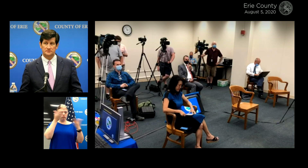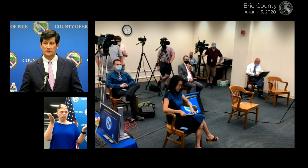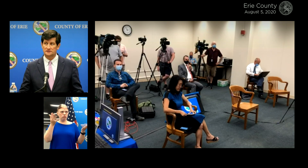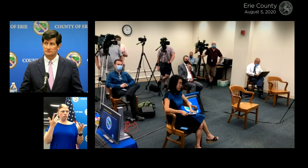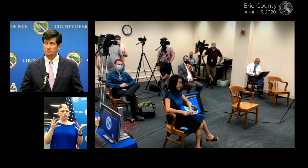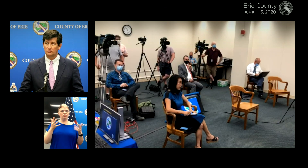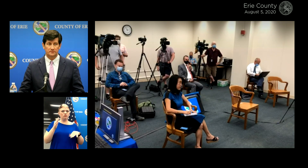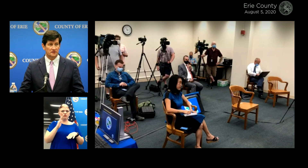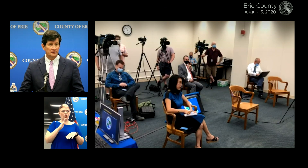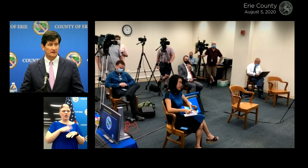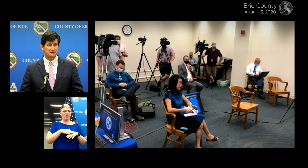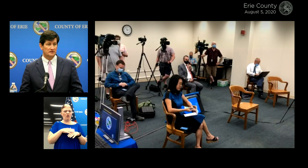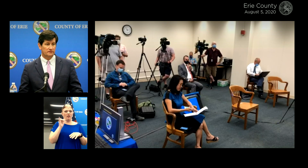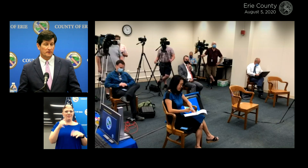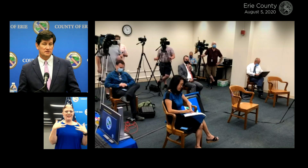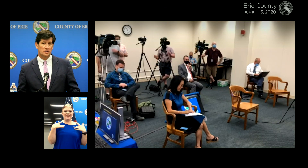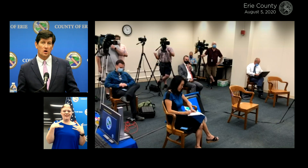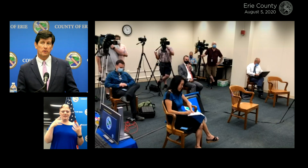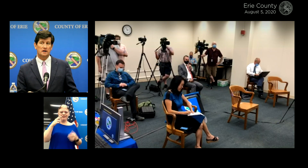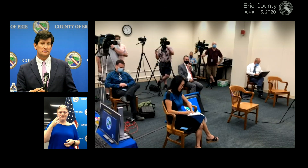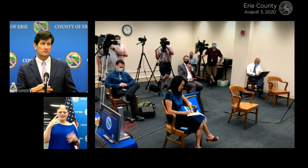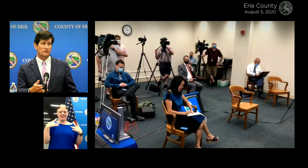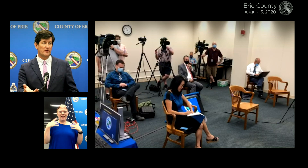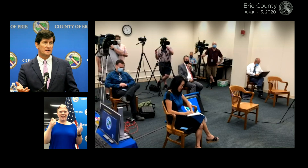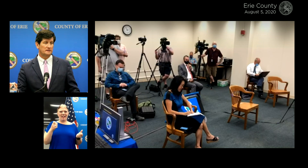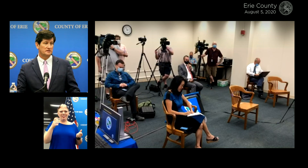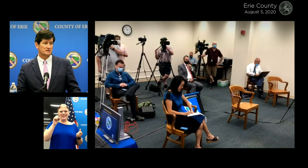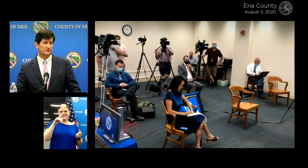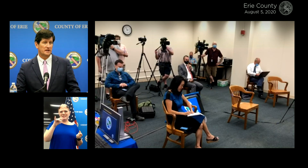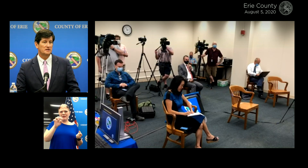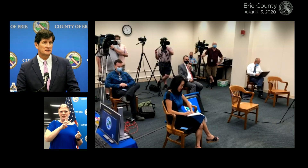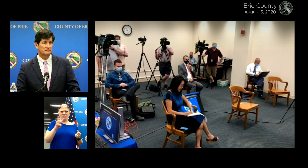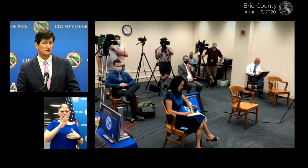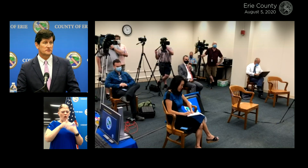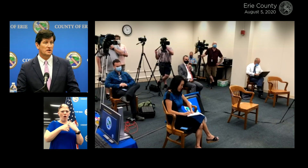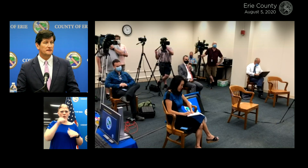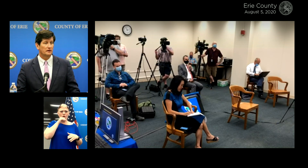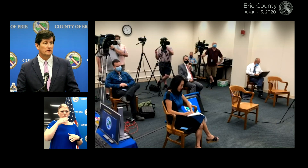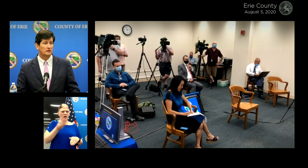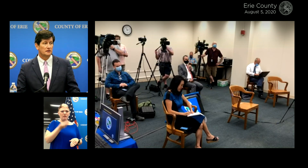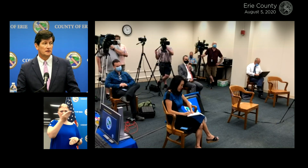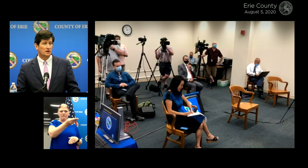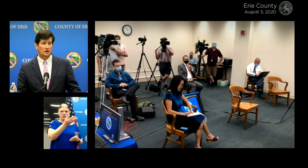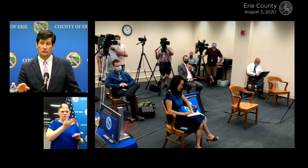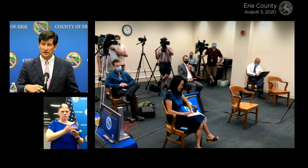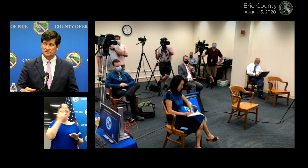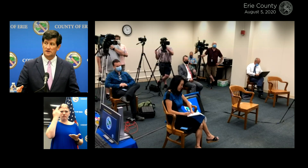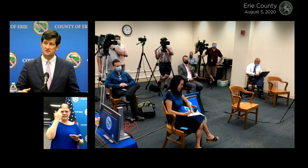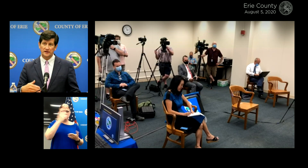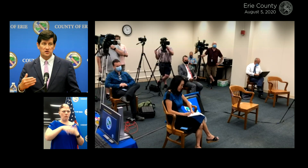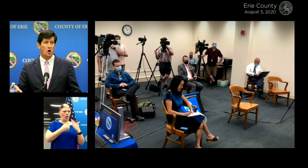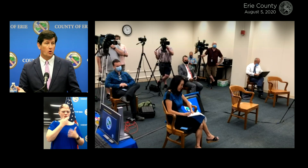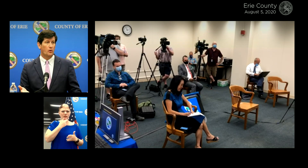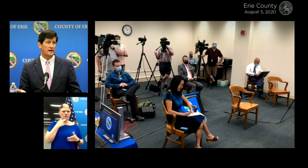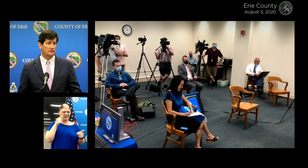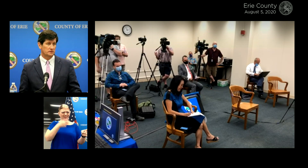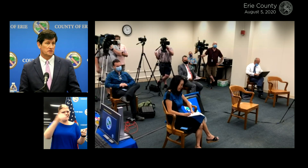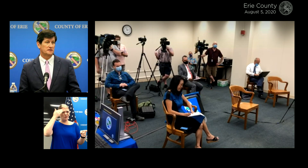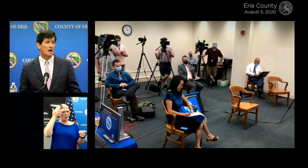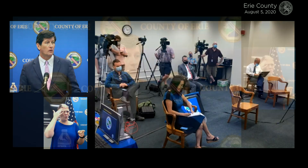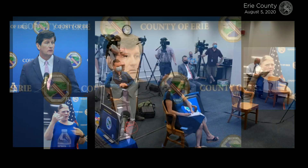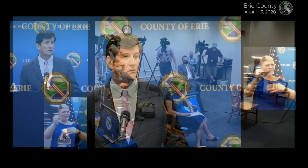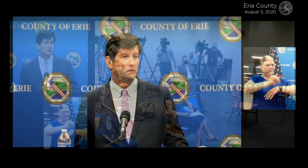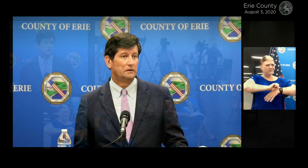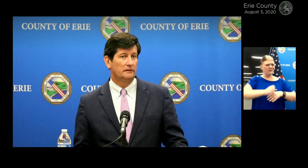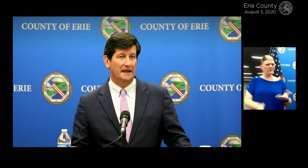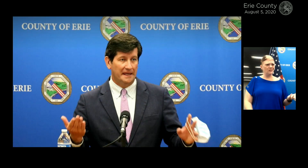Healthy Space website. That's the information. All bars are provided the justification for their shutdown. All restaurants. So they know why they were shut